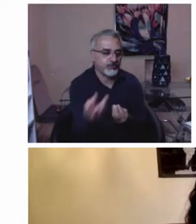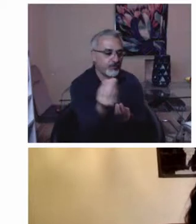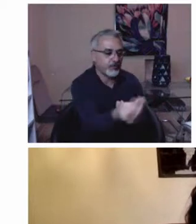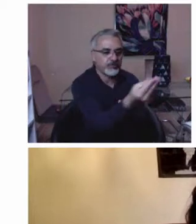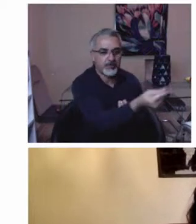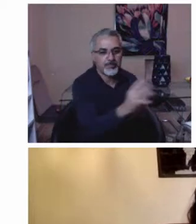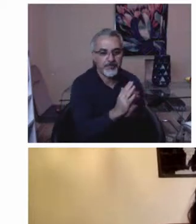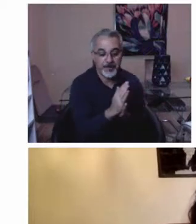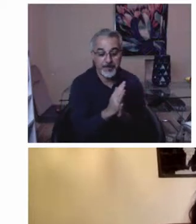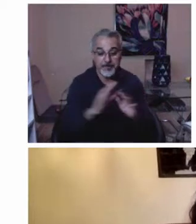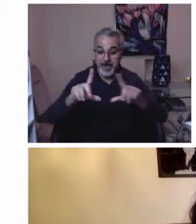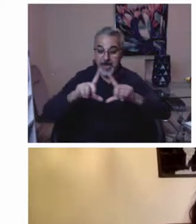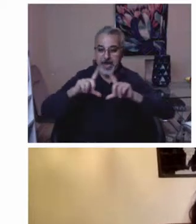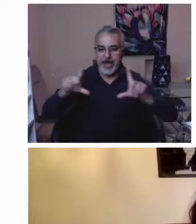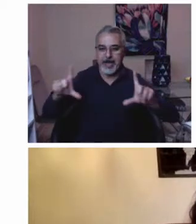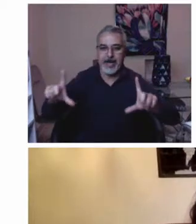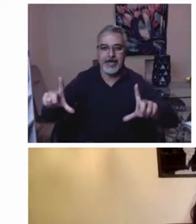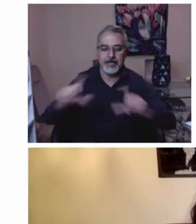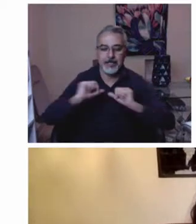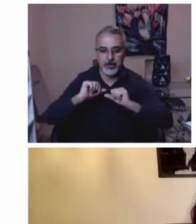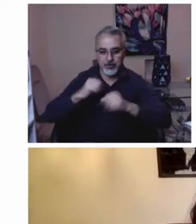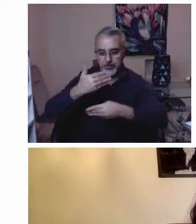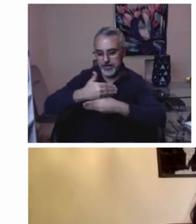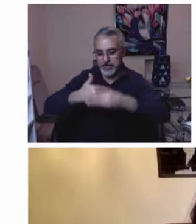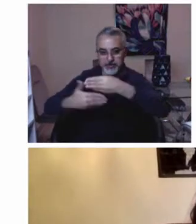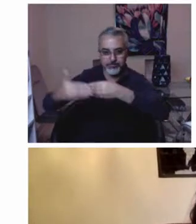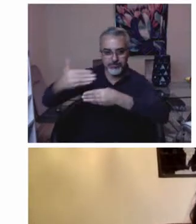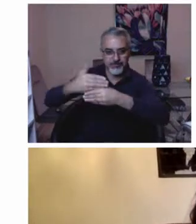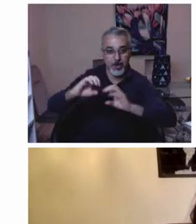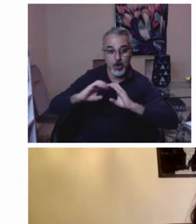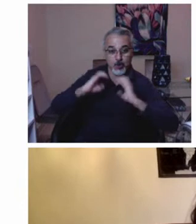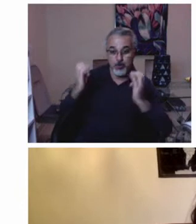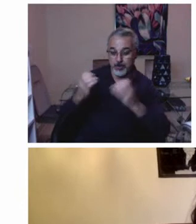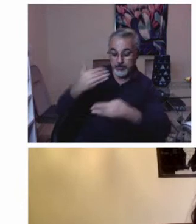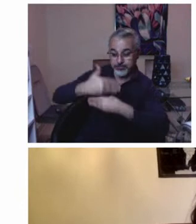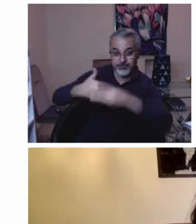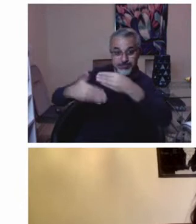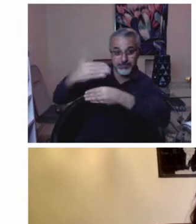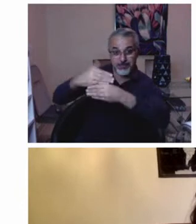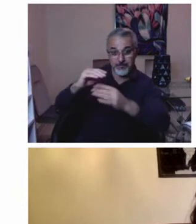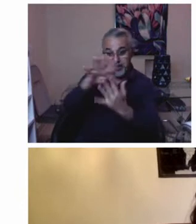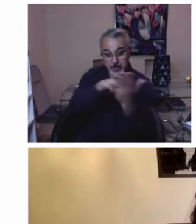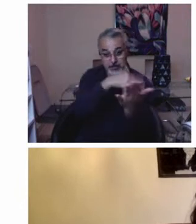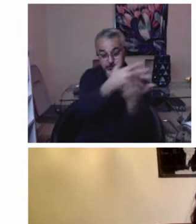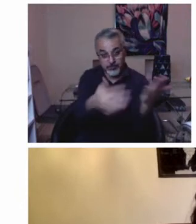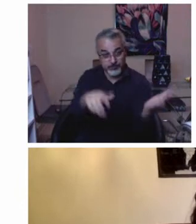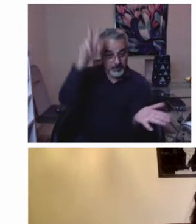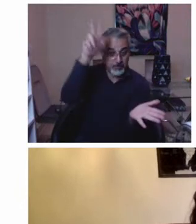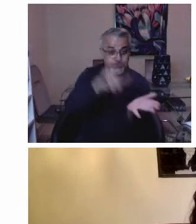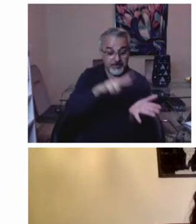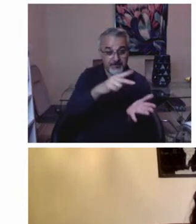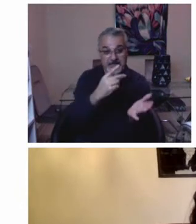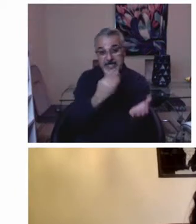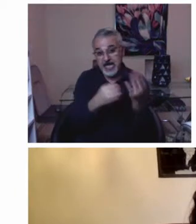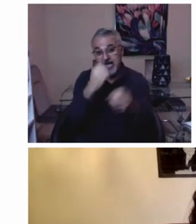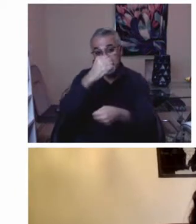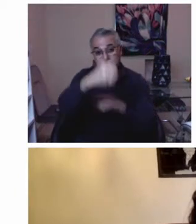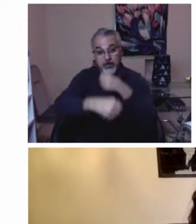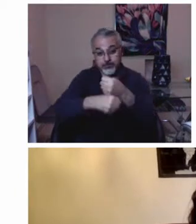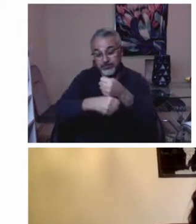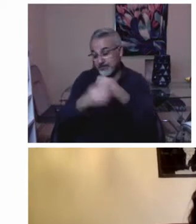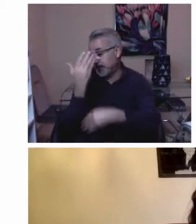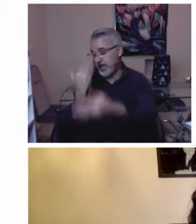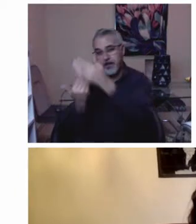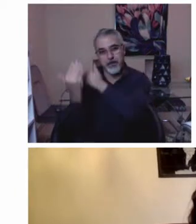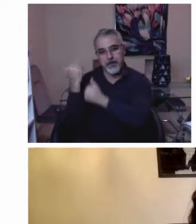and peacebuilding last year. And it is my pleasure to turn now the floor to His Excellency, Mr.